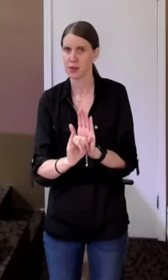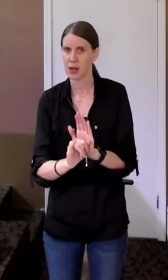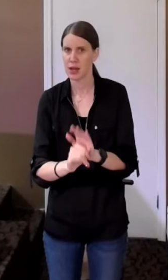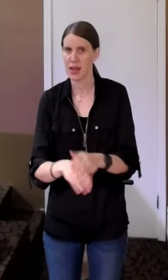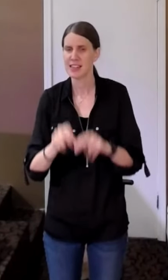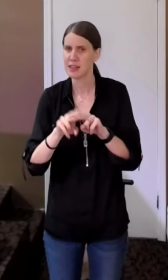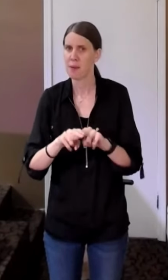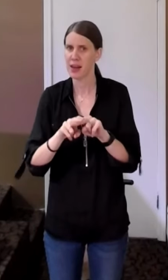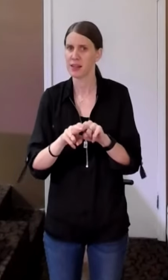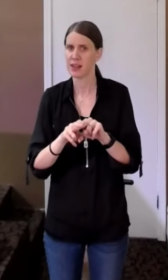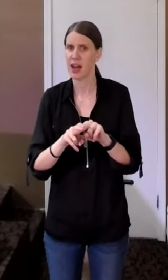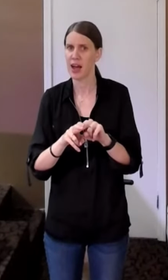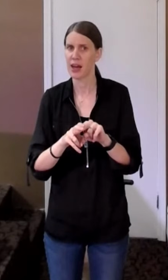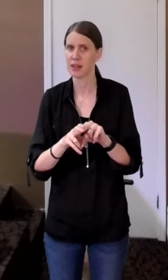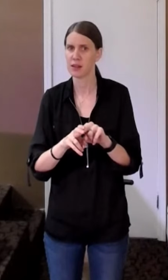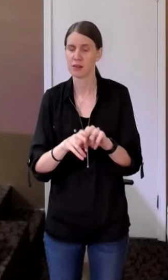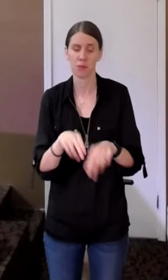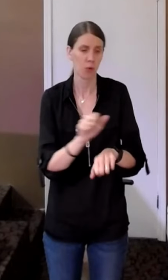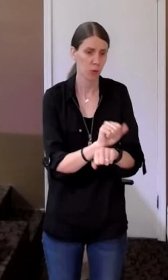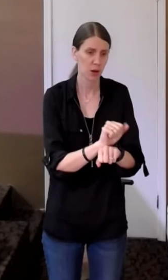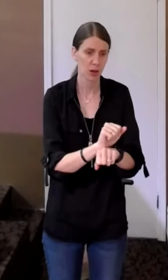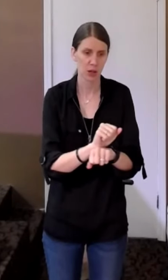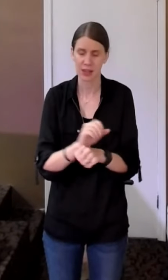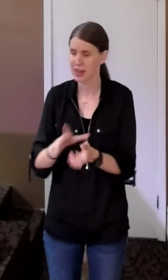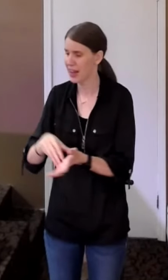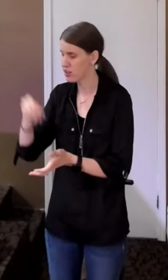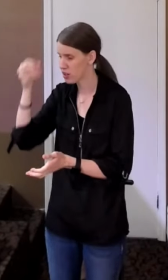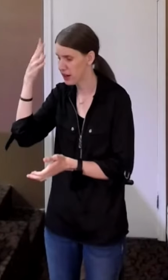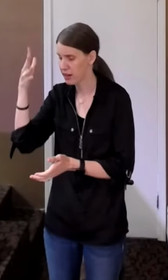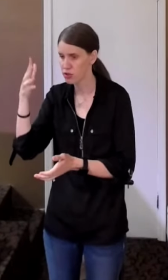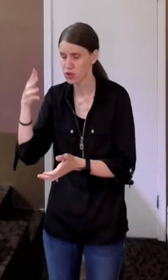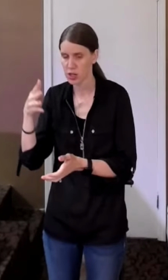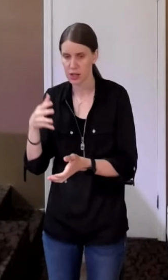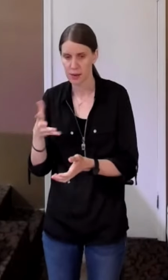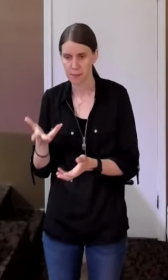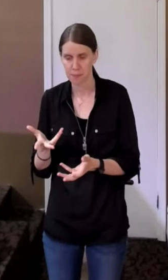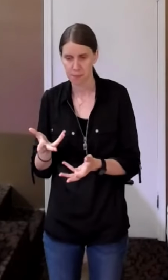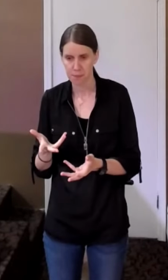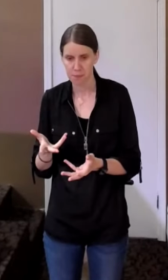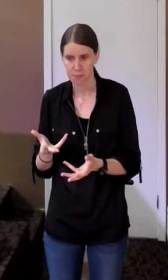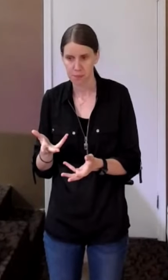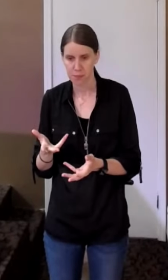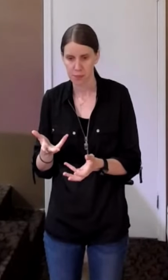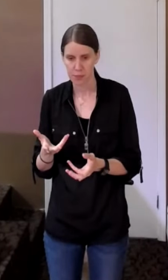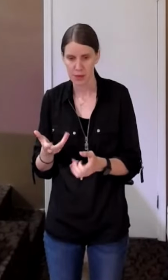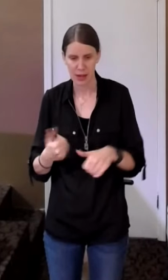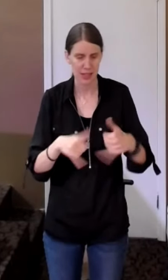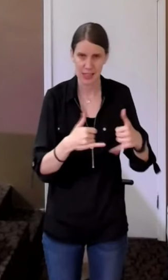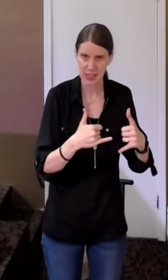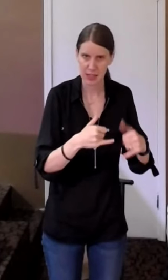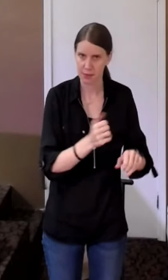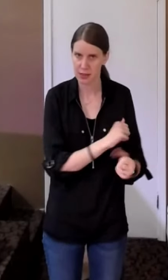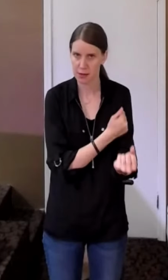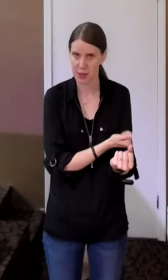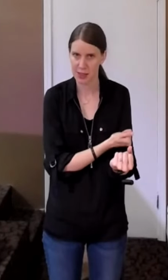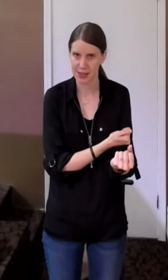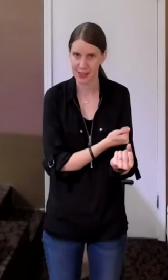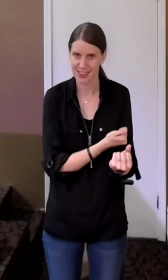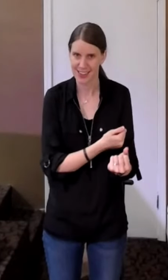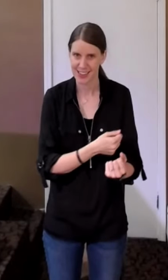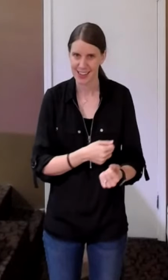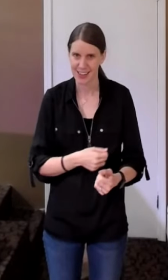they accomplish, in a career, in an education, in a great athletic ability or